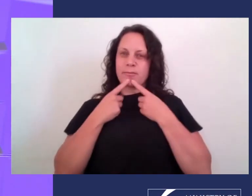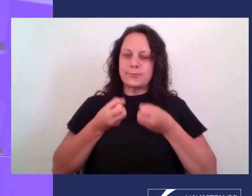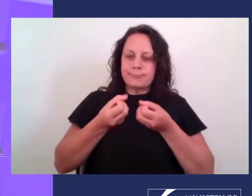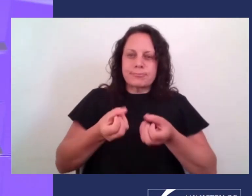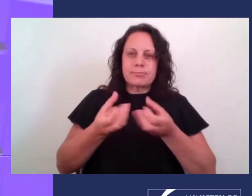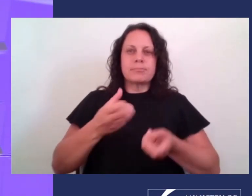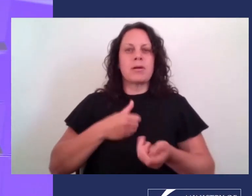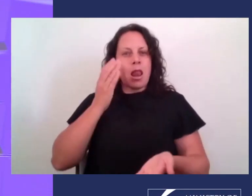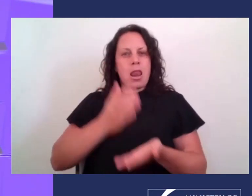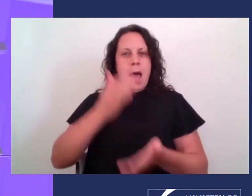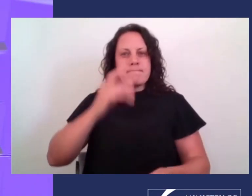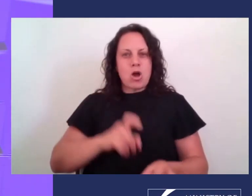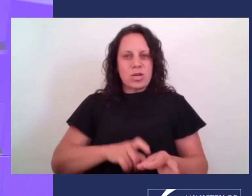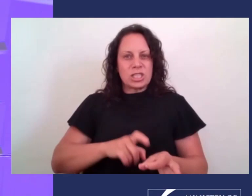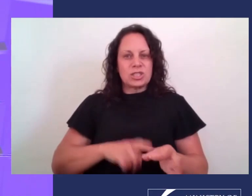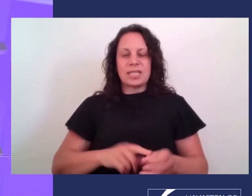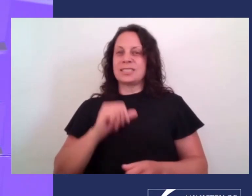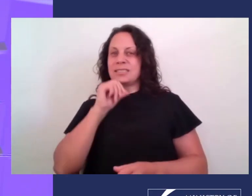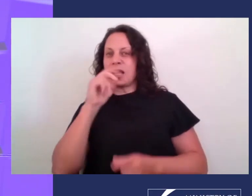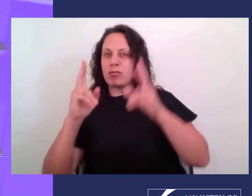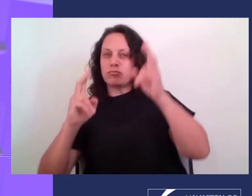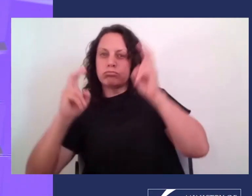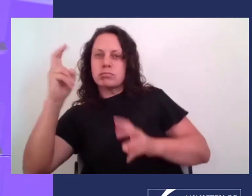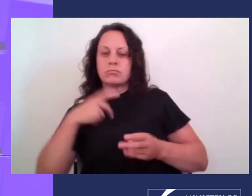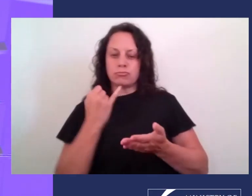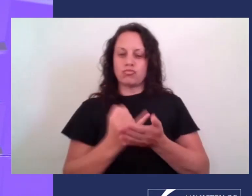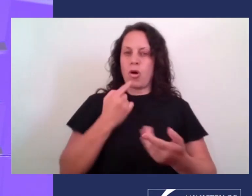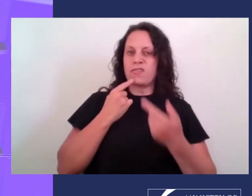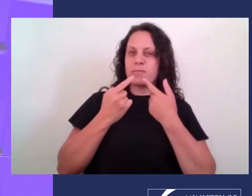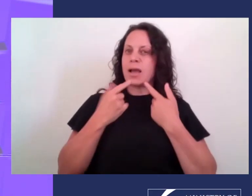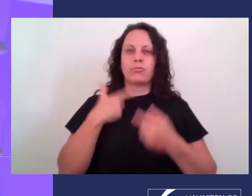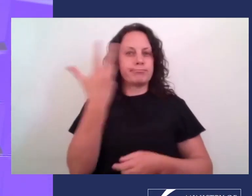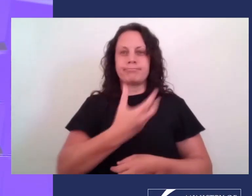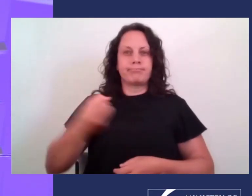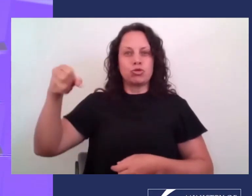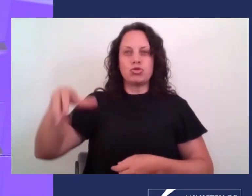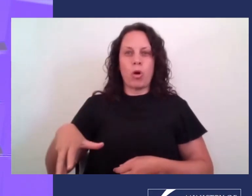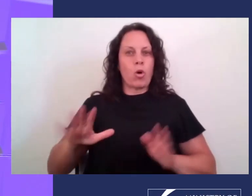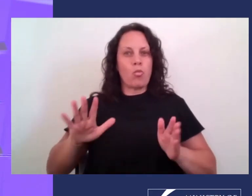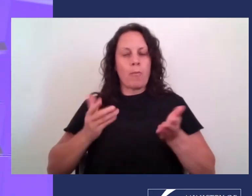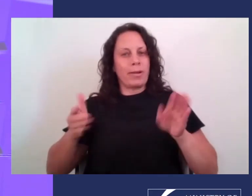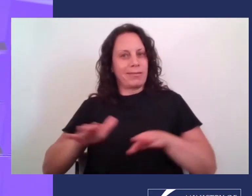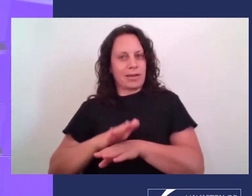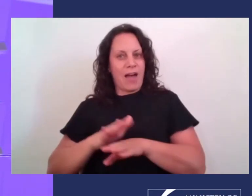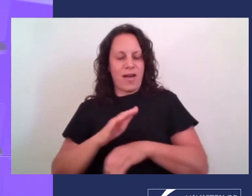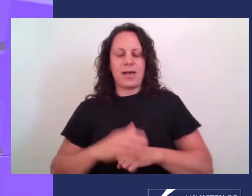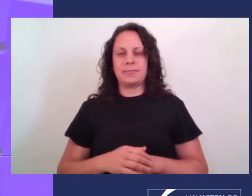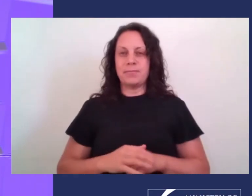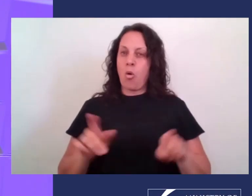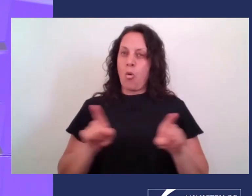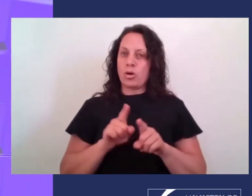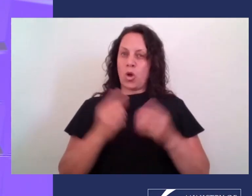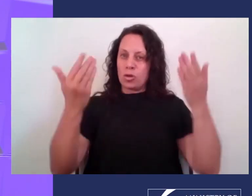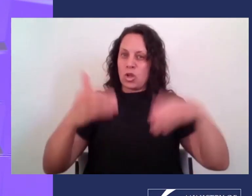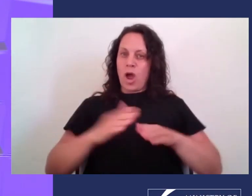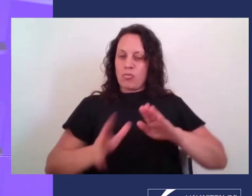we won't be addressing mis or disinformation tonight. And just be aware this session is being recorded so we can upload